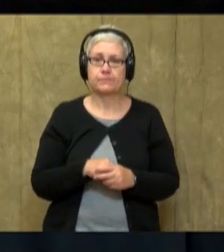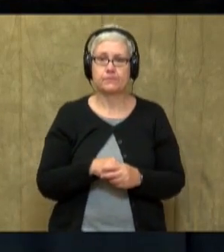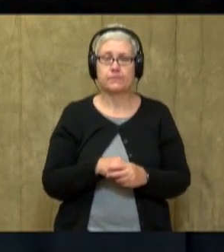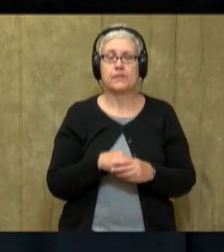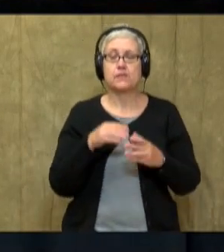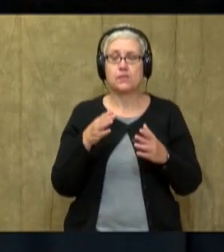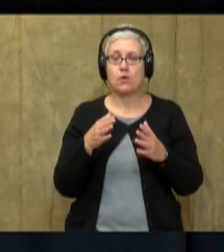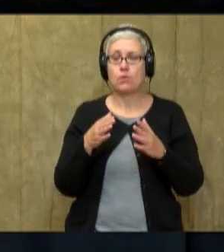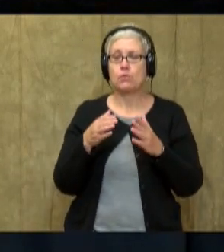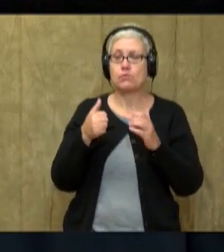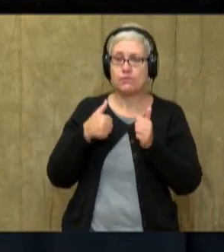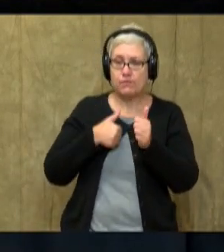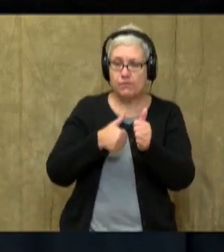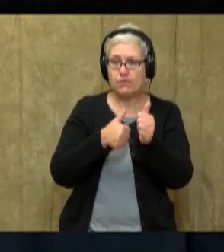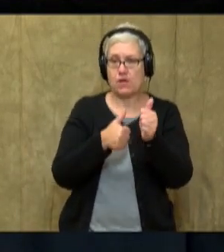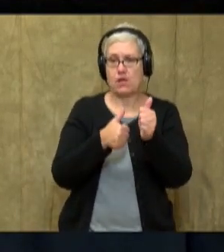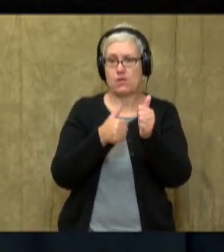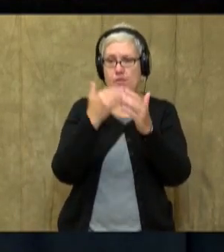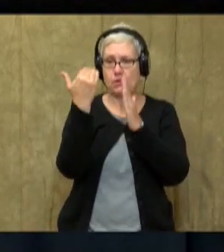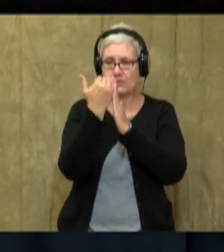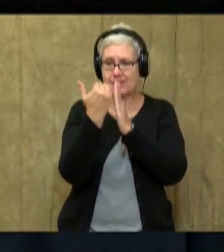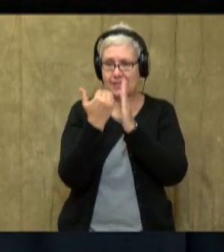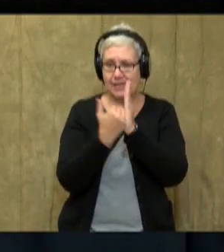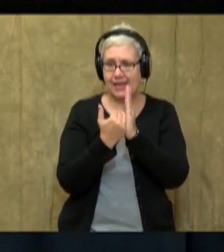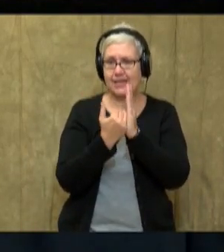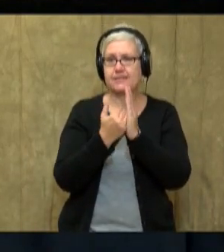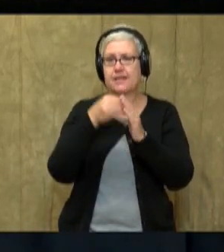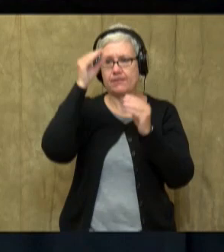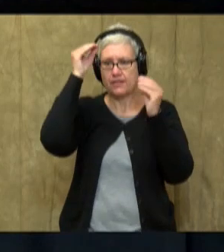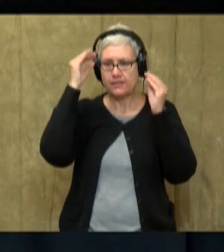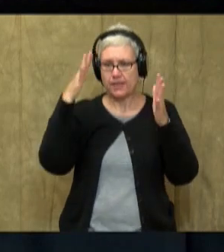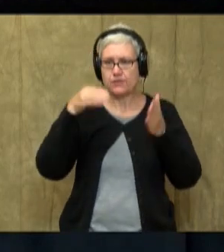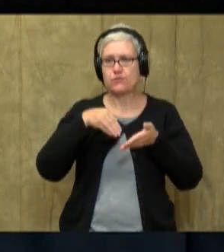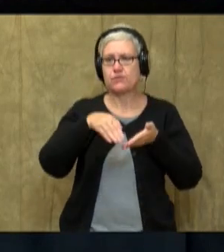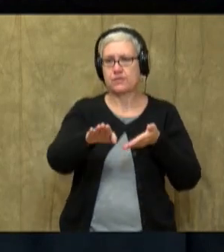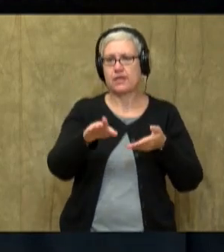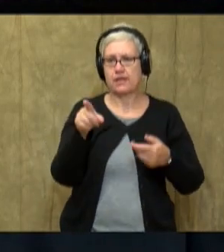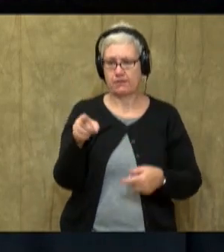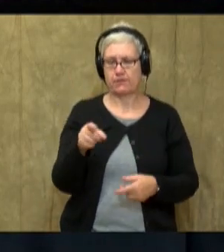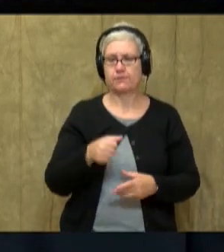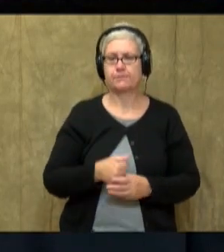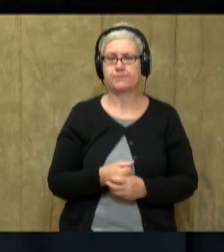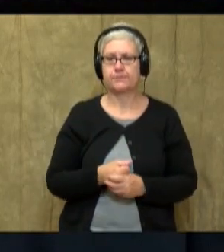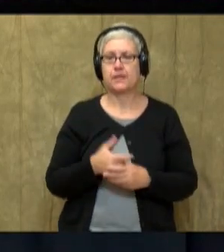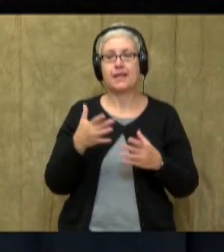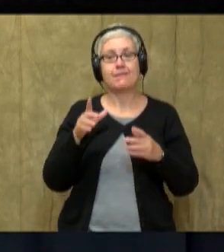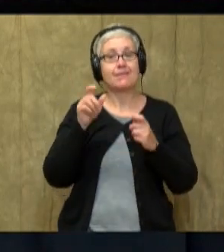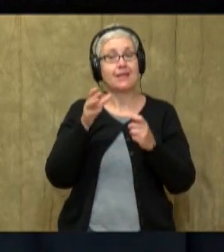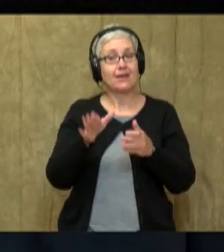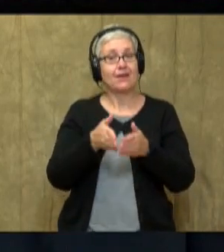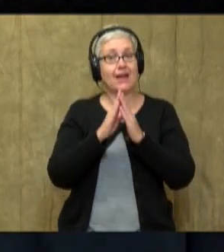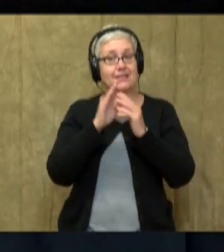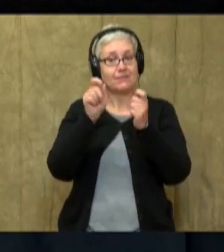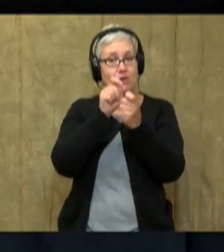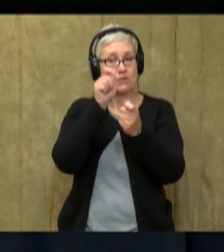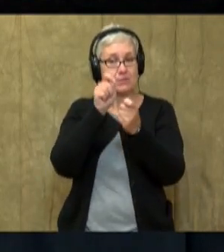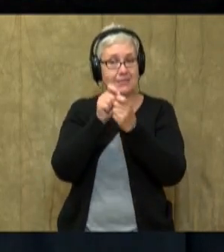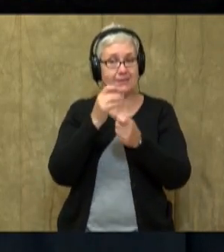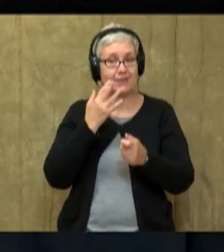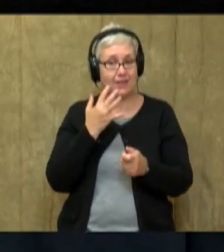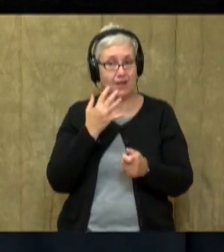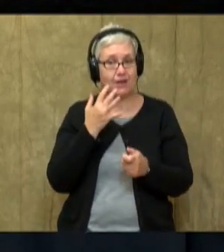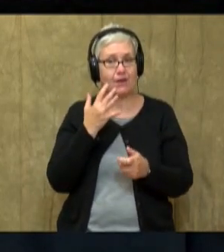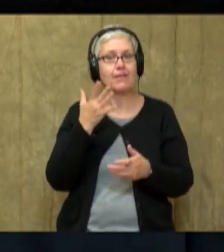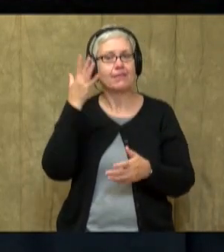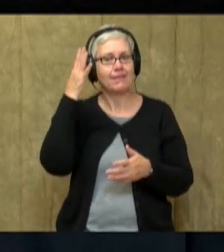adhere to those lists that are sent out to you. If they ask for a specific color, then it's for a specific reason. It's to help with